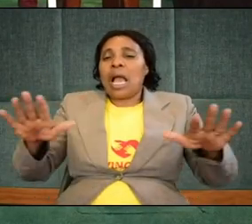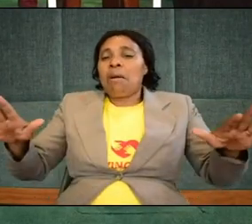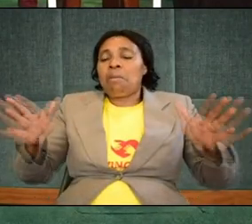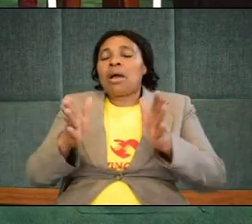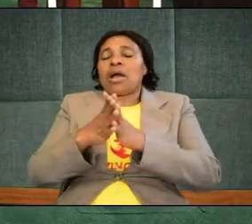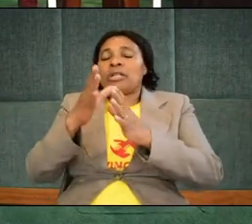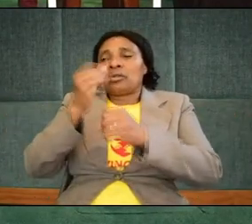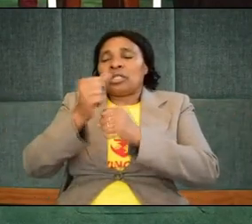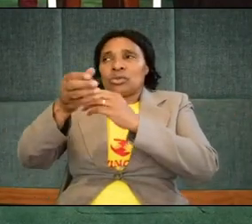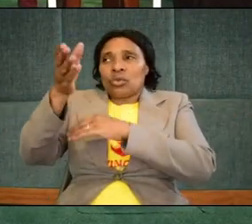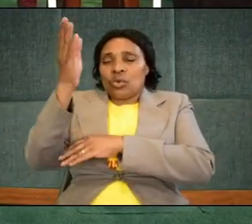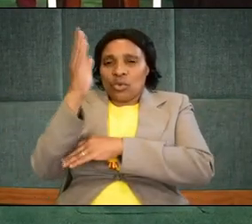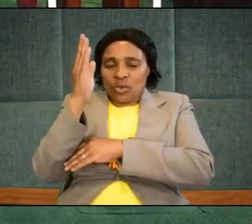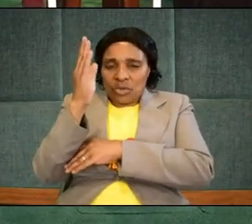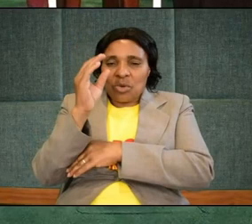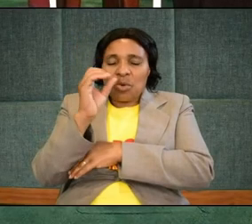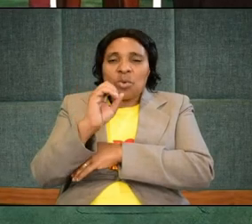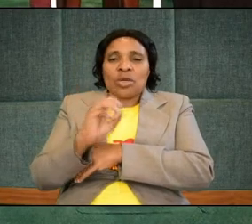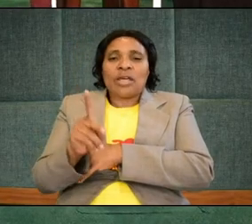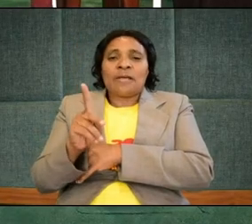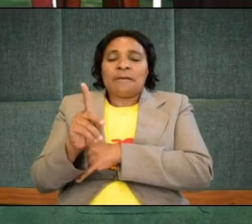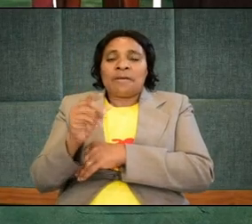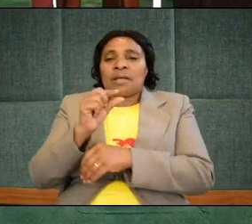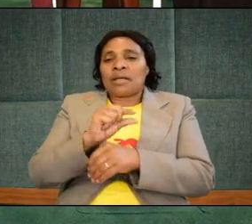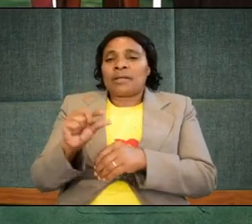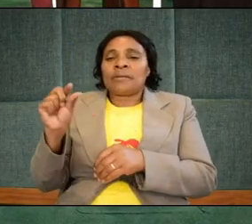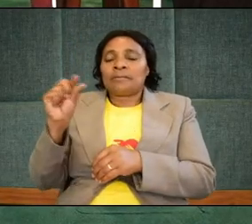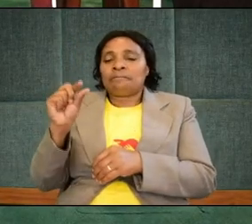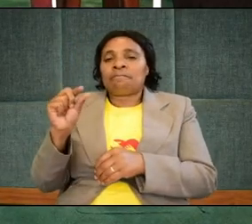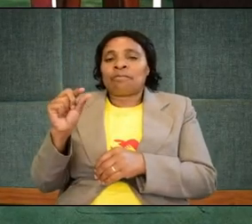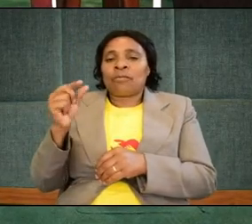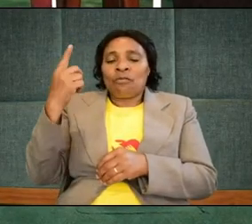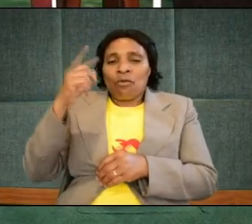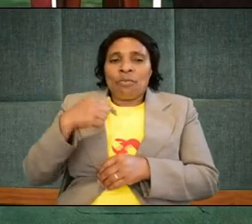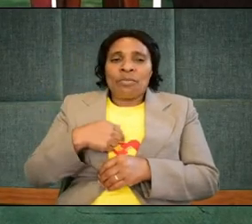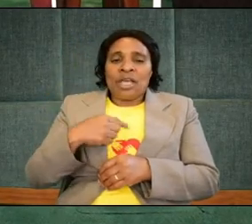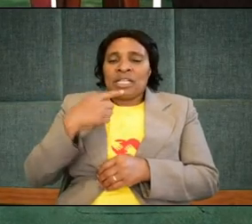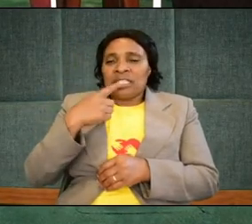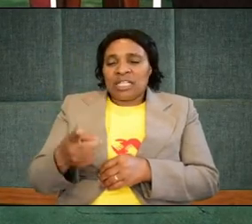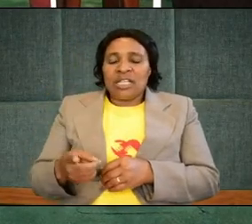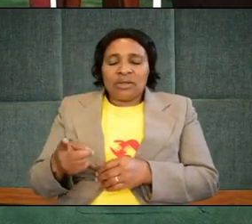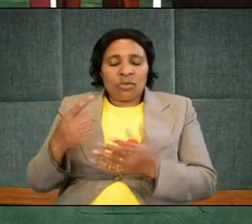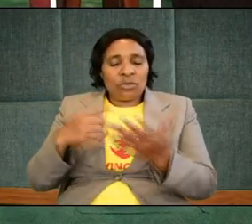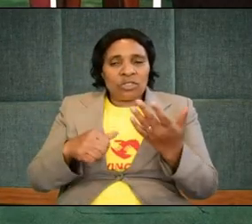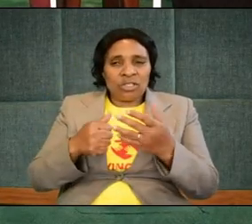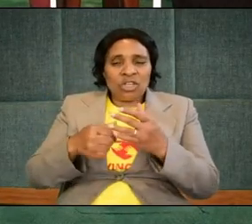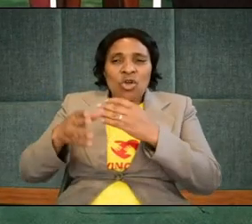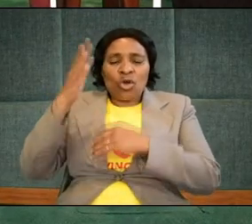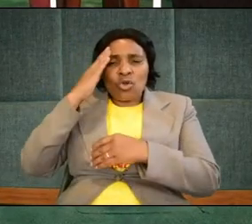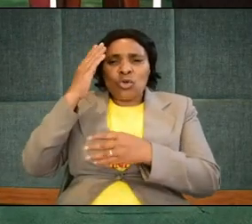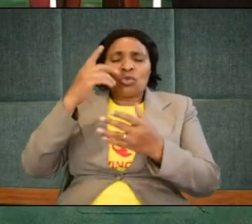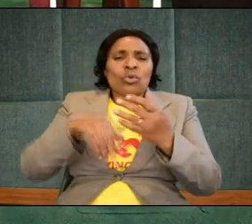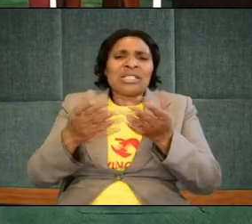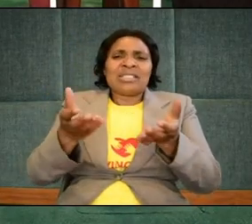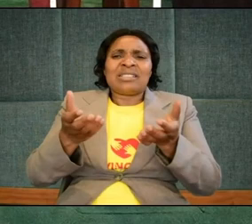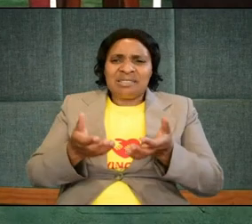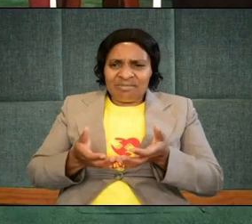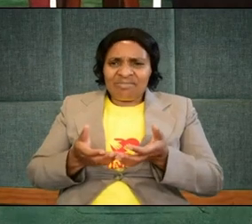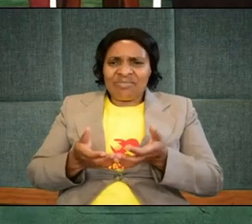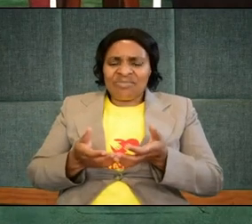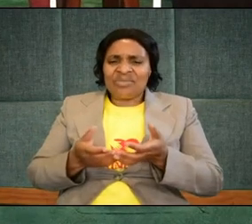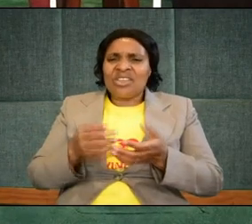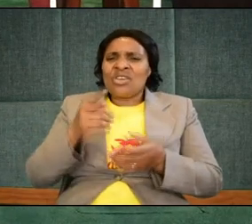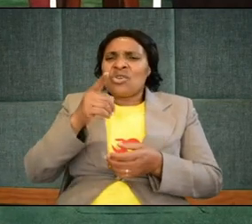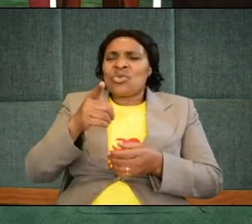God. Amen. Grace? For me, I say that God knows what you need. So